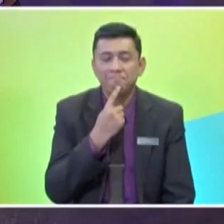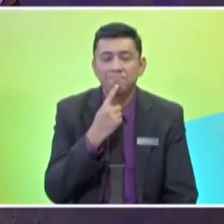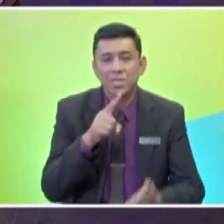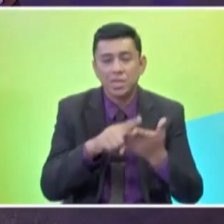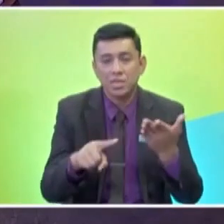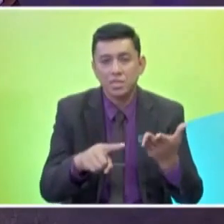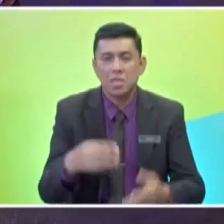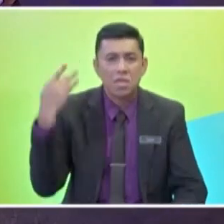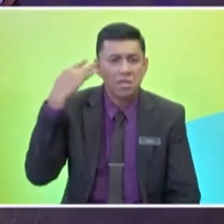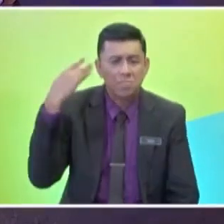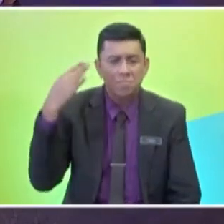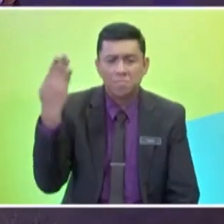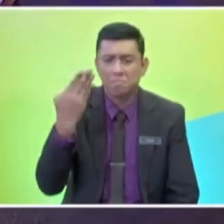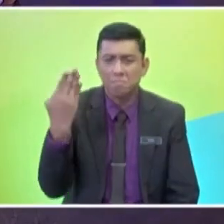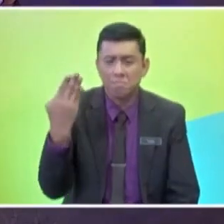What is that? Sounds familiar.